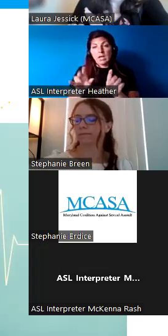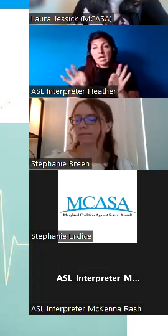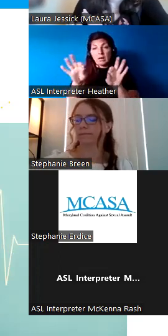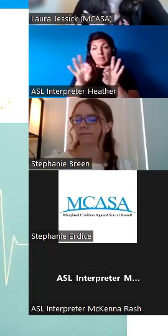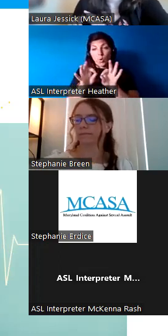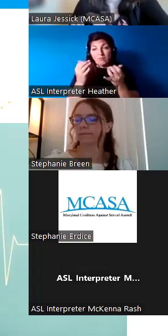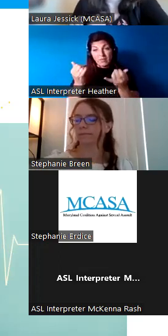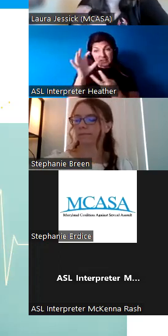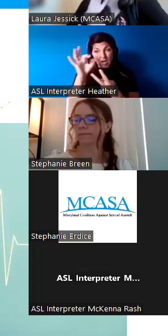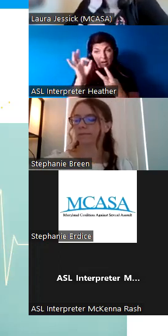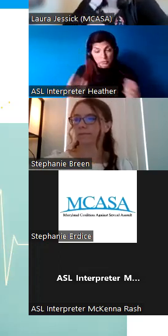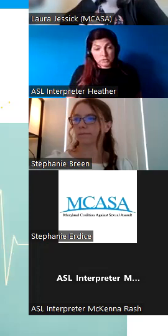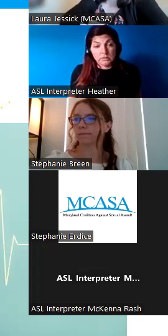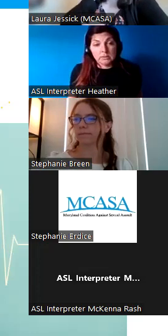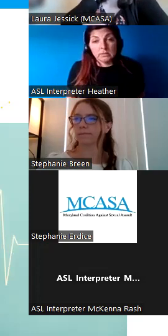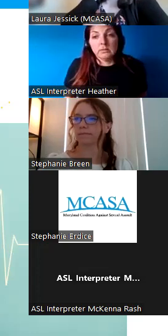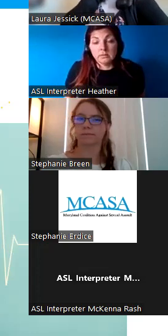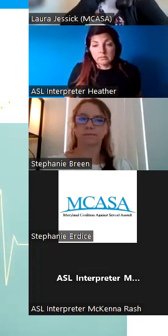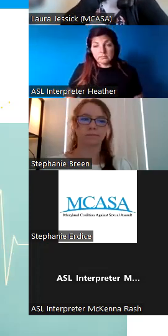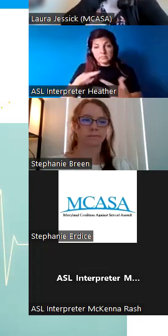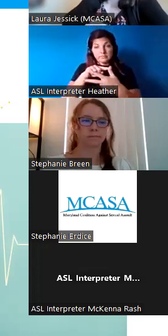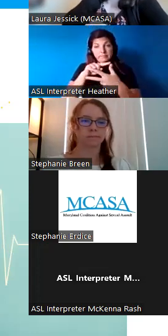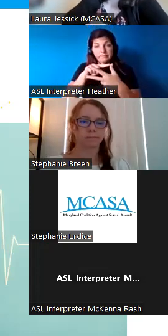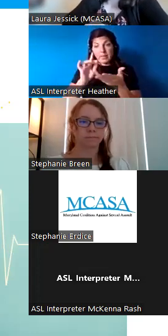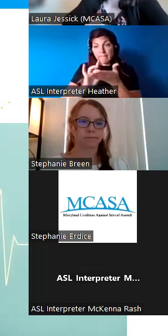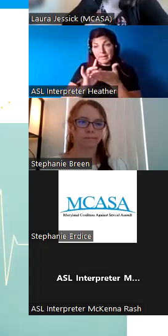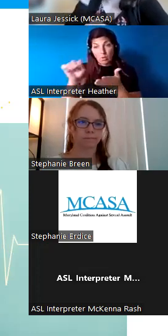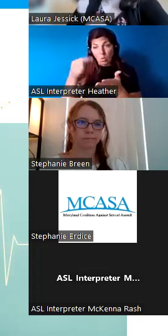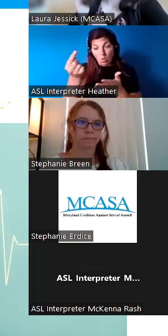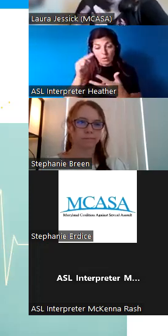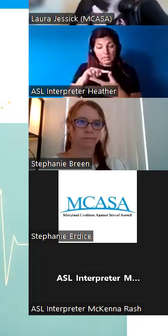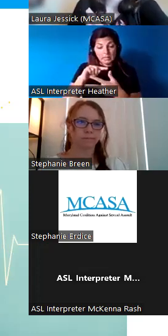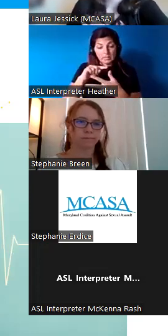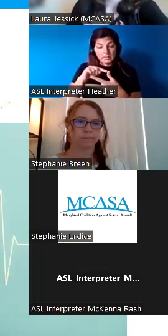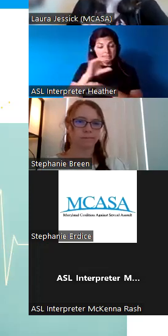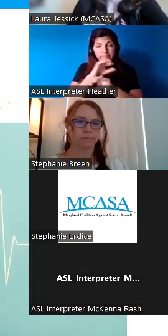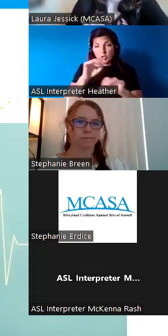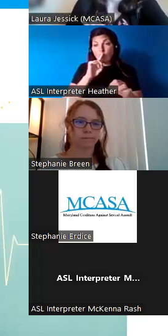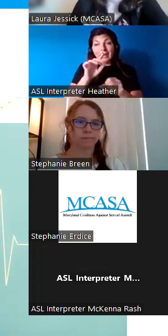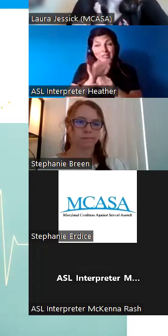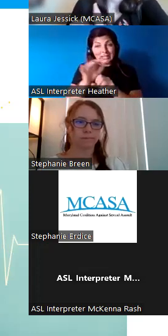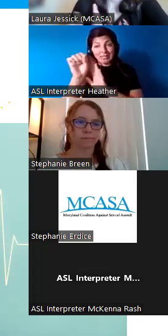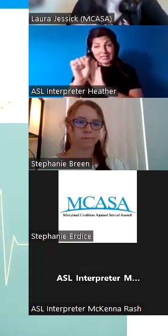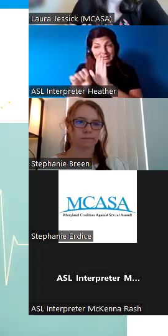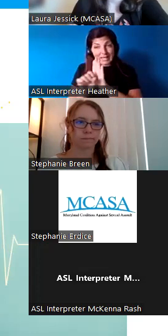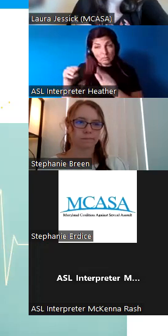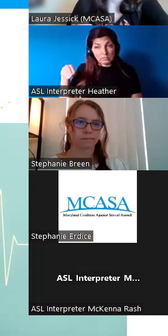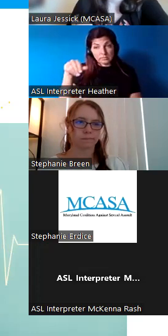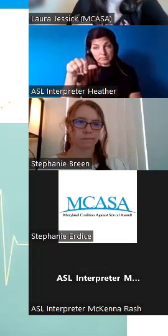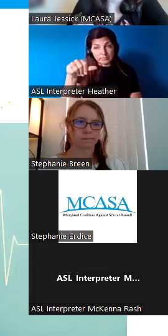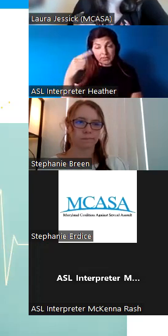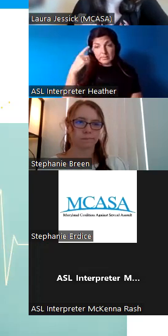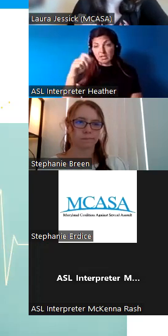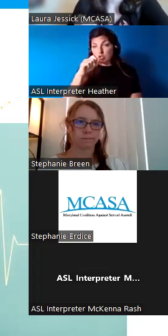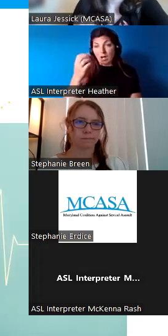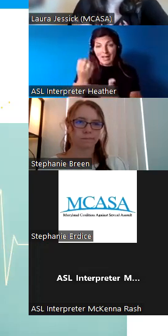this option, there's no guarantee that the exam will be covered by the state. Because there is no evidence collected